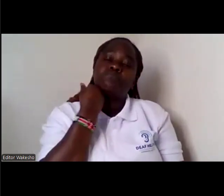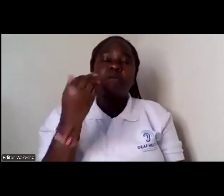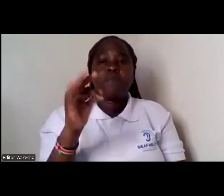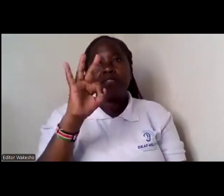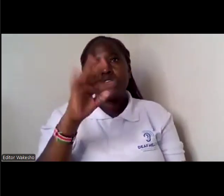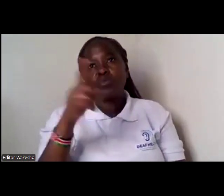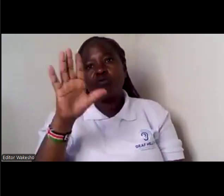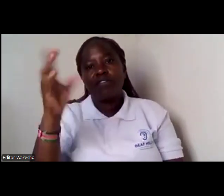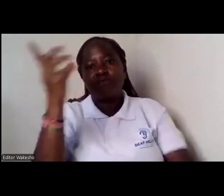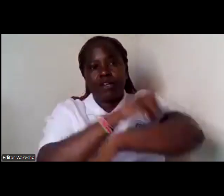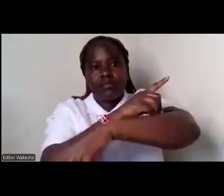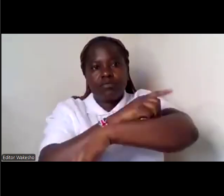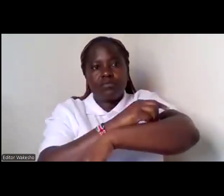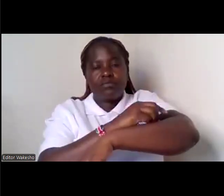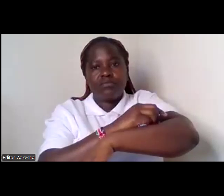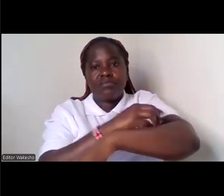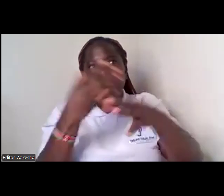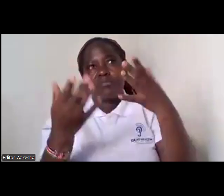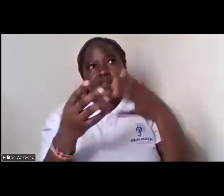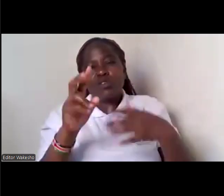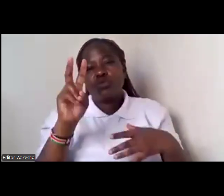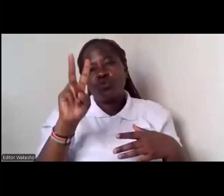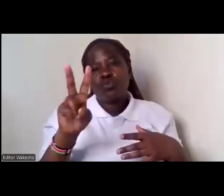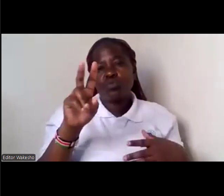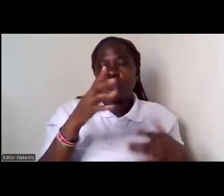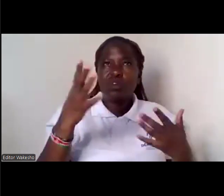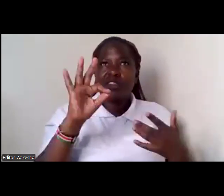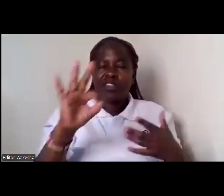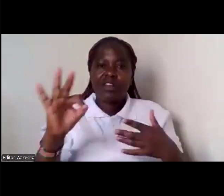days, and at least maybe 2 to 3 pads per day.